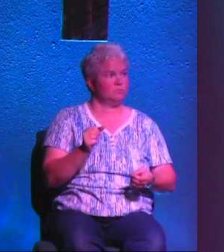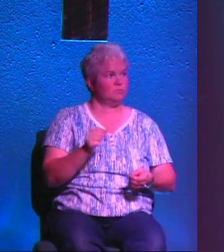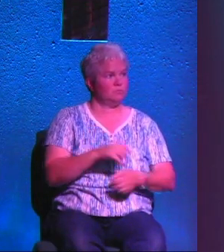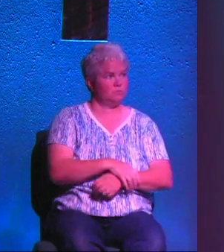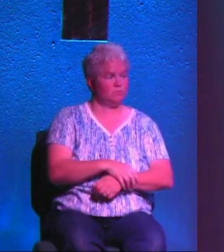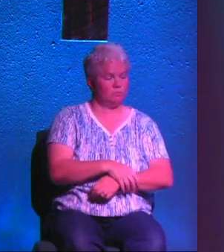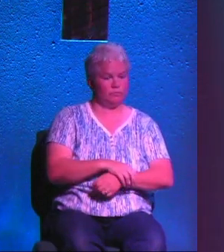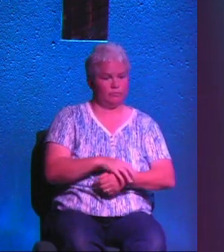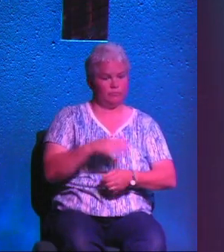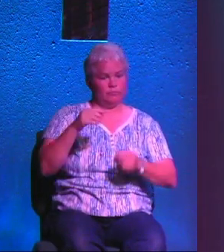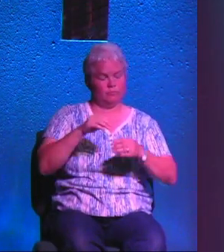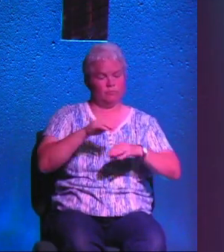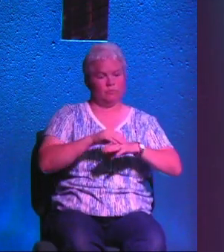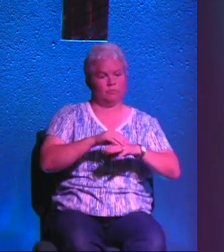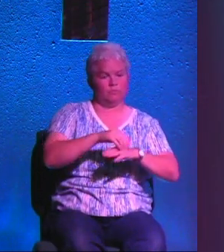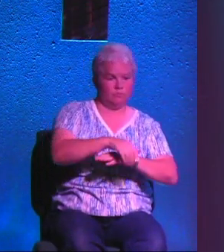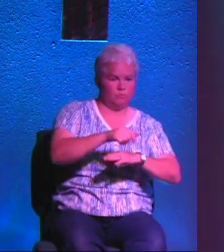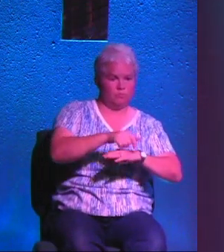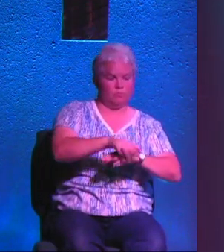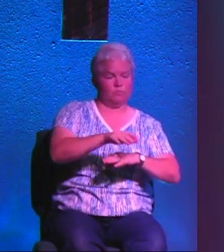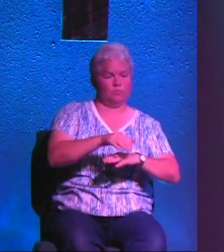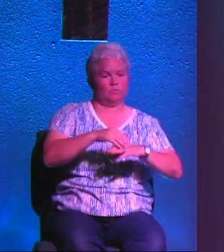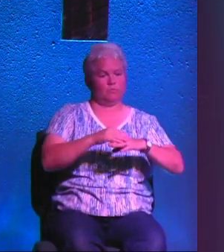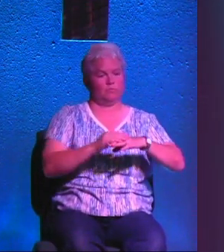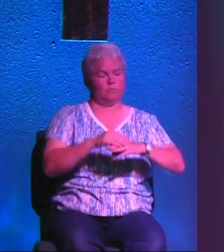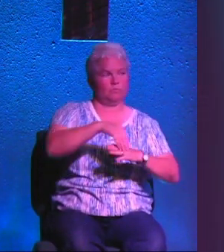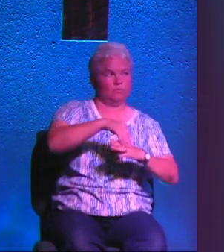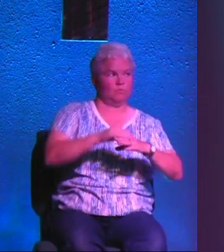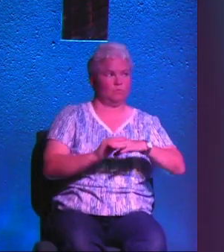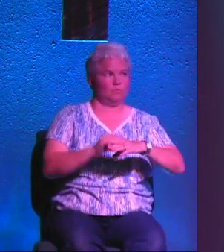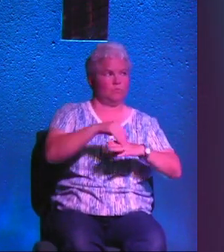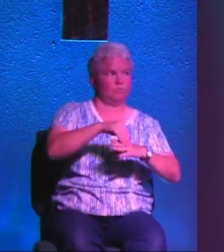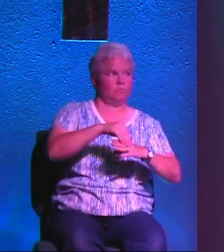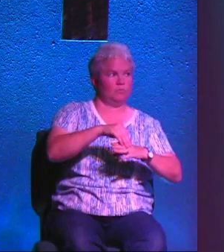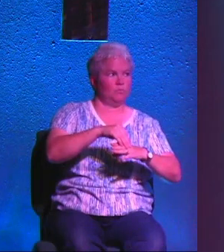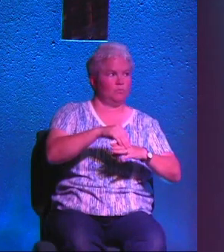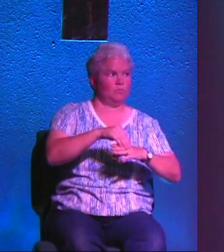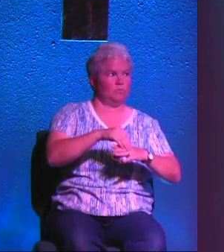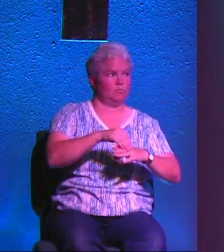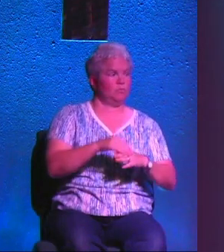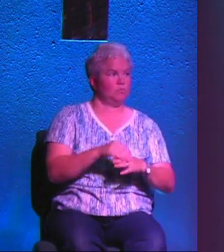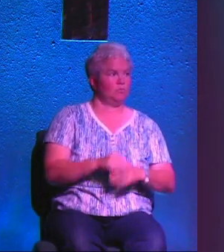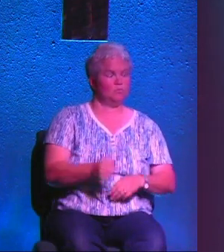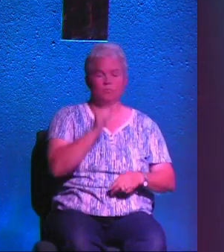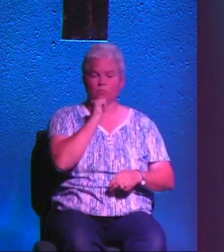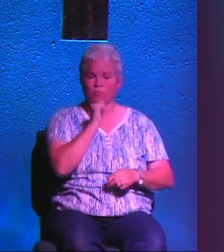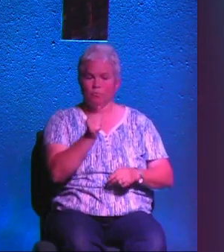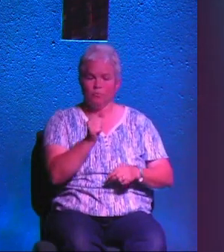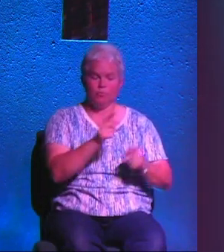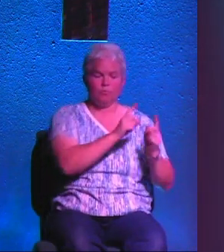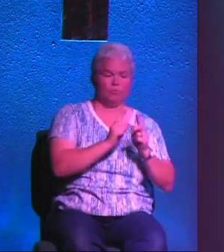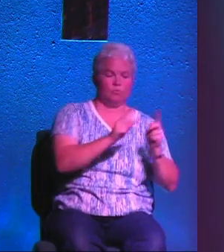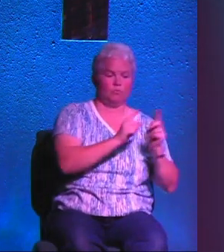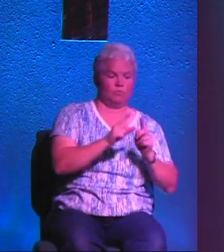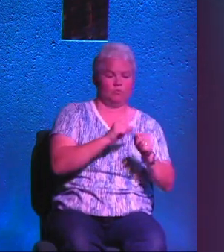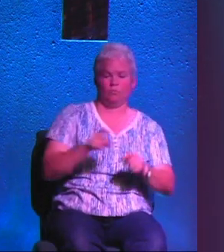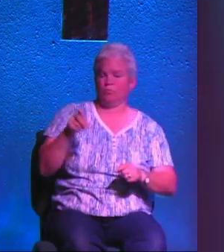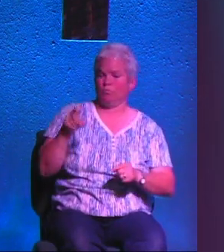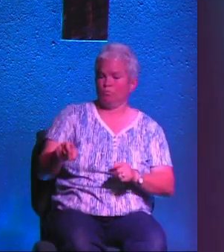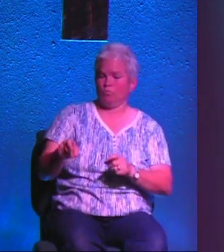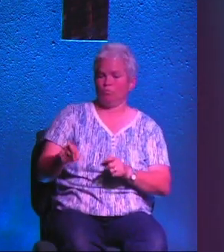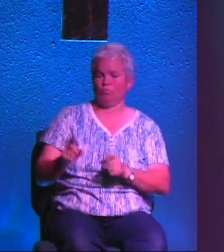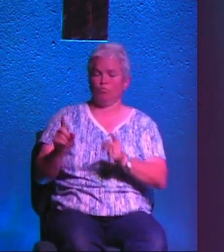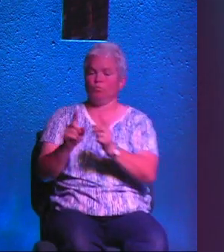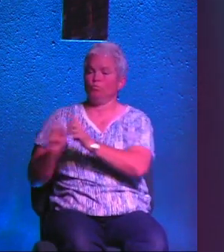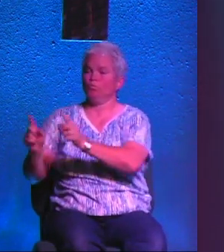get a little heavy at times. Next Sunday it'll be all about, well, if you're not going to do this, this is what you need to do.